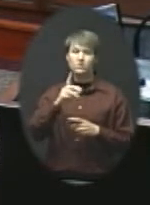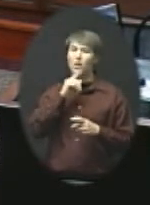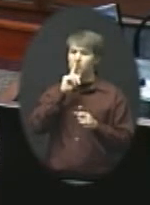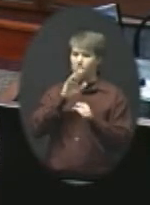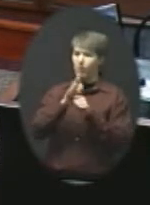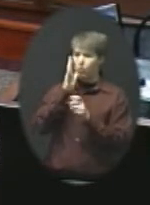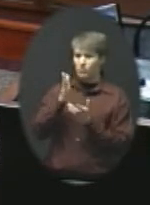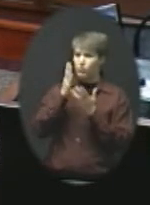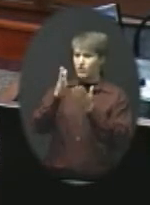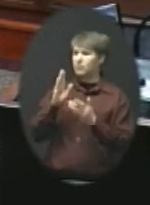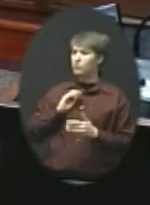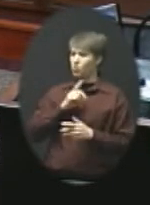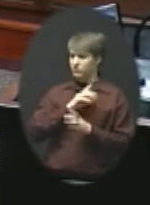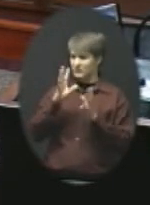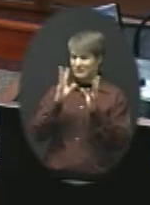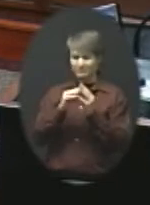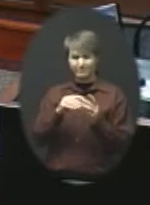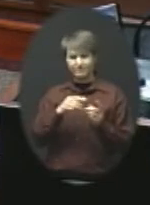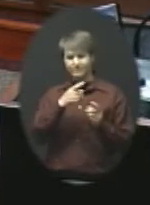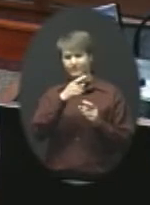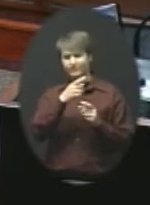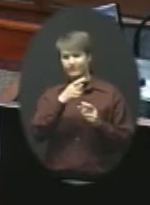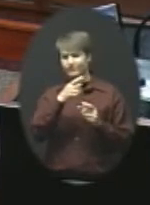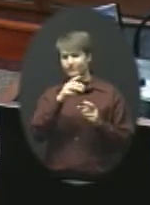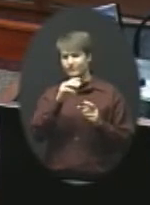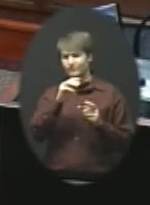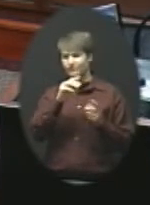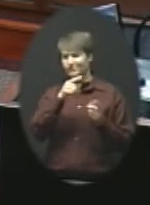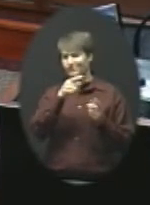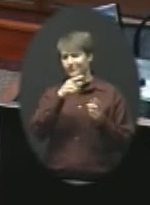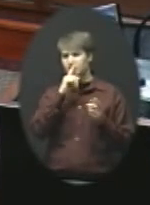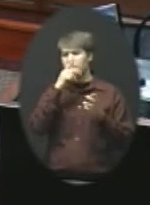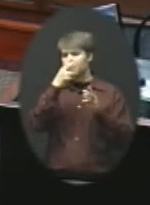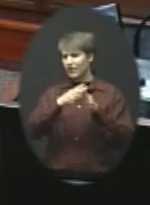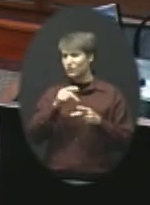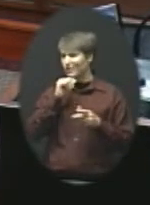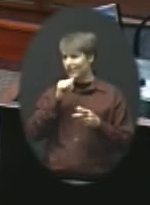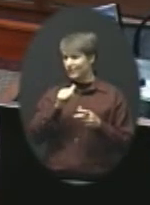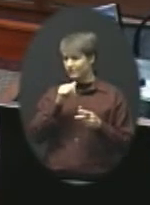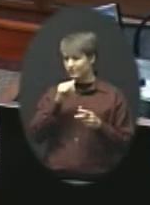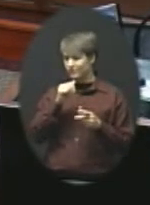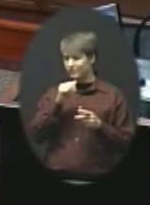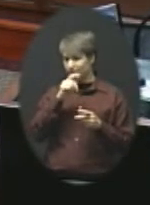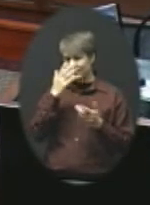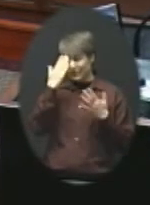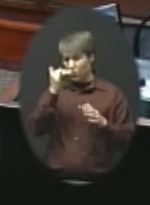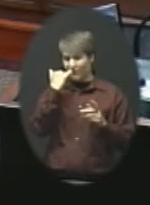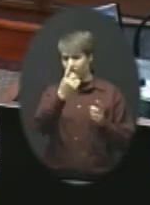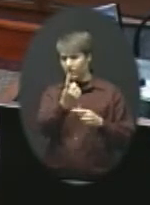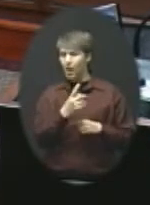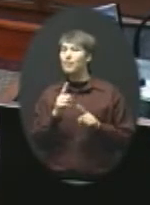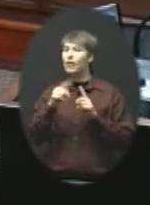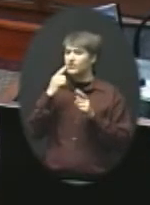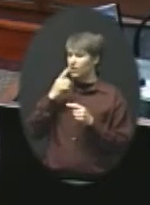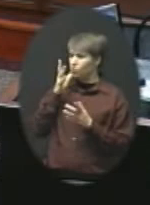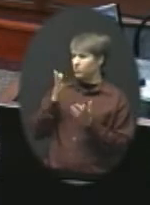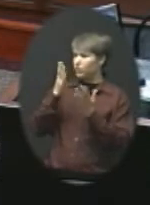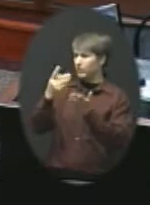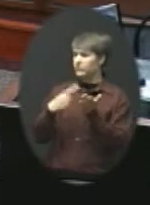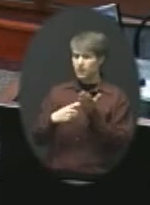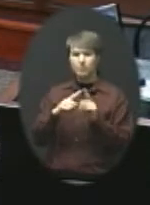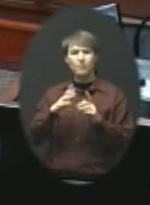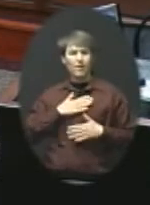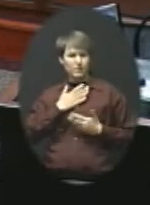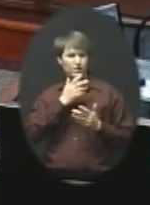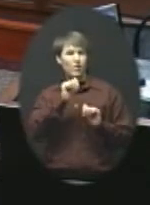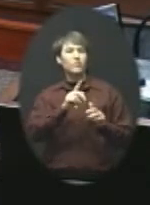board. And he mentioned he didn't know if he was going to make it here or not. So I'm just kind of following up on my commitment that I said that I would at least bring it up and discuss it. But I'm glad that they